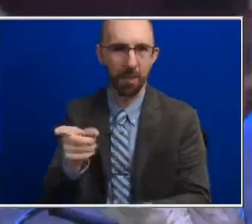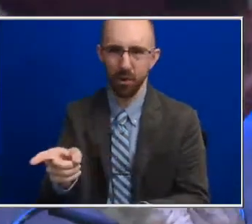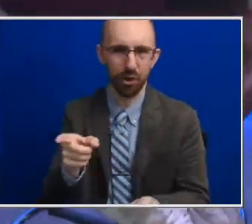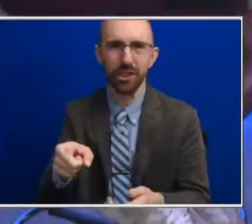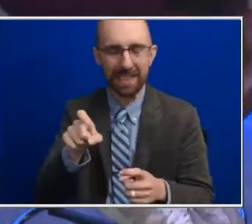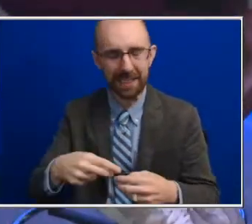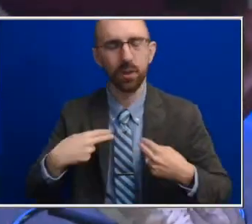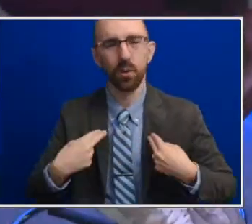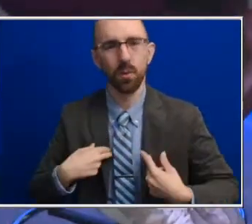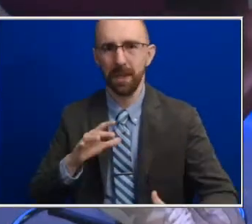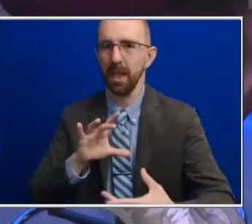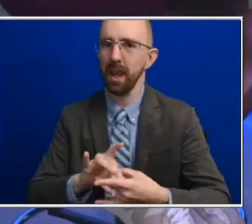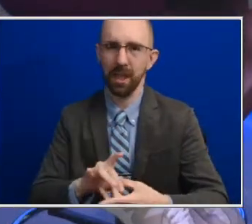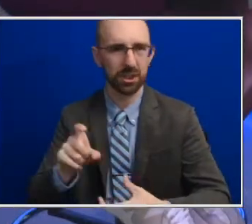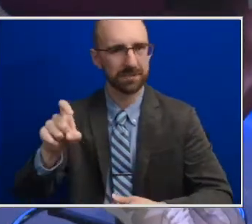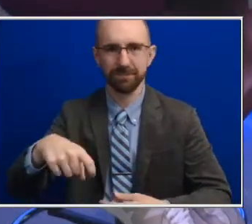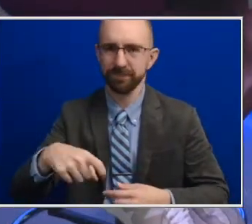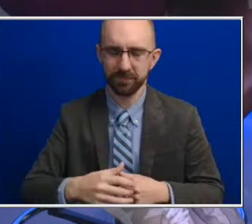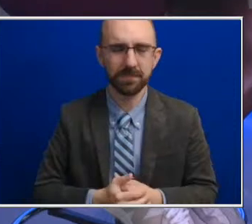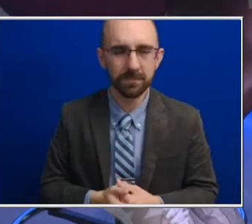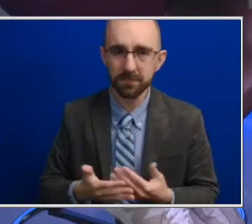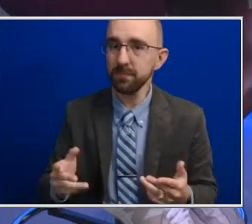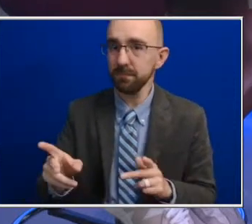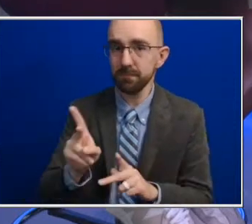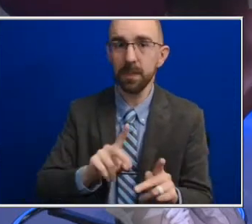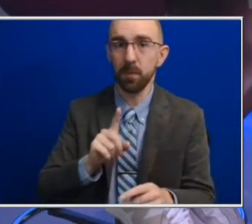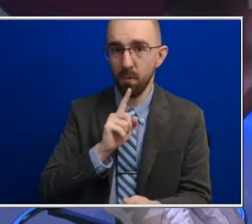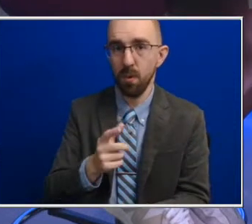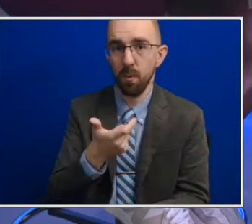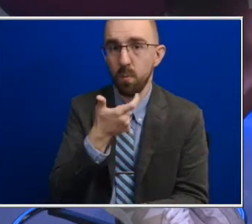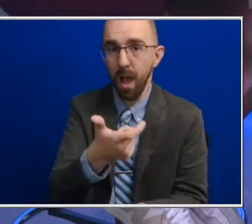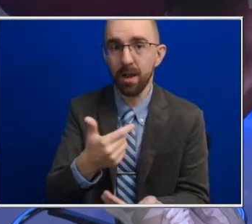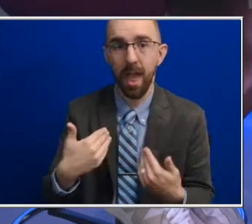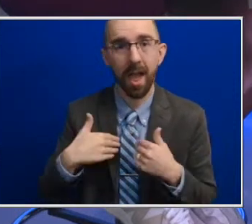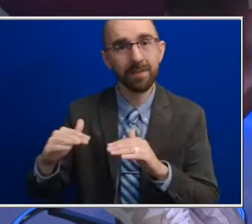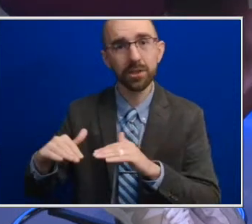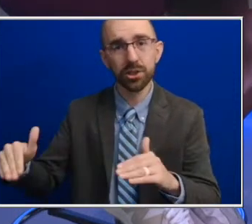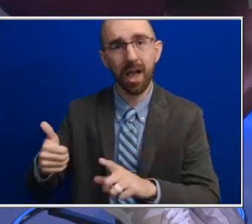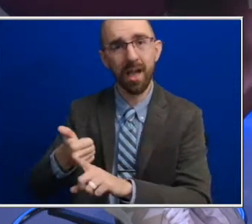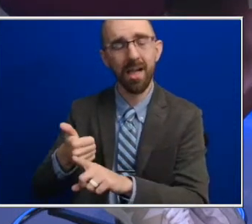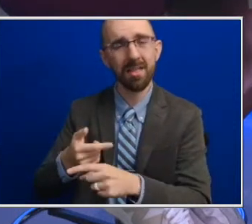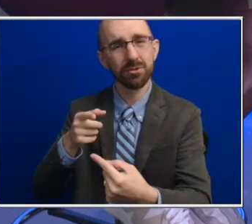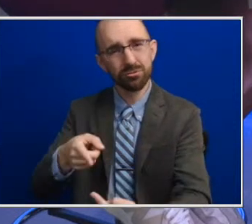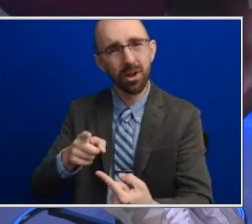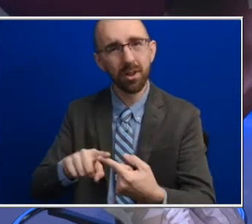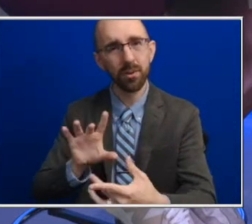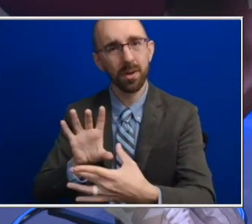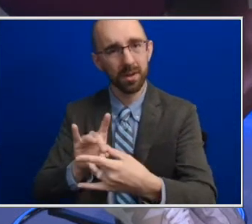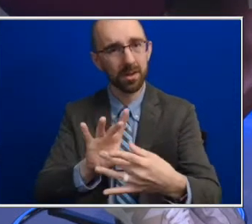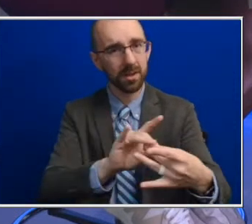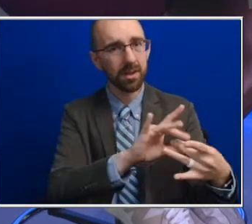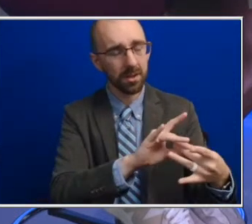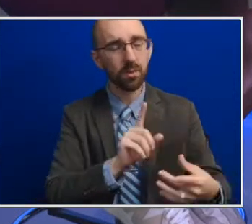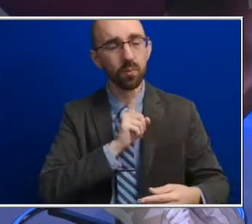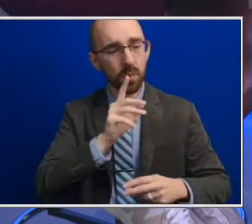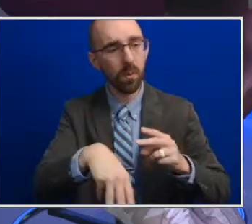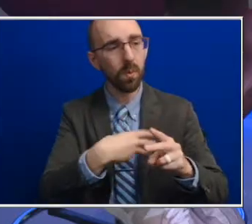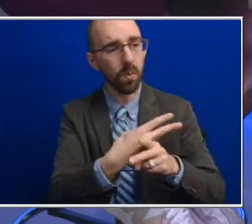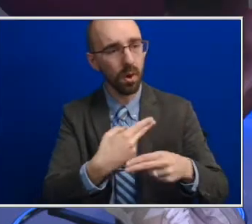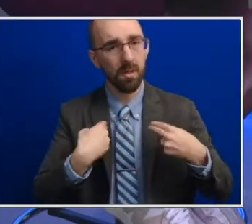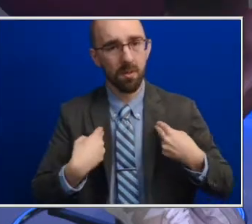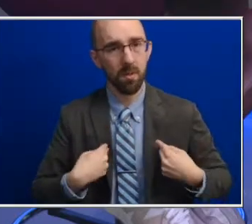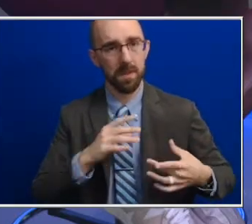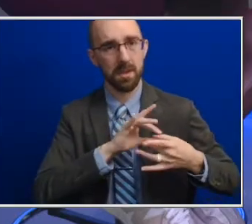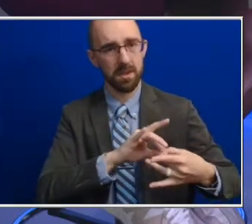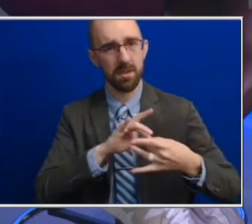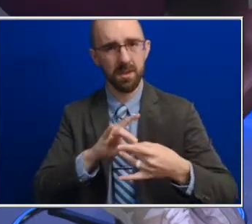connections. So there are people watching, Dr. Johnson, who have a child that's struggling to make connections, real world relationships. How do you